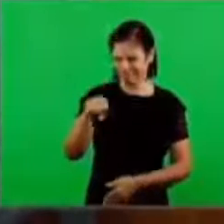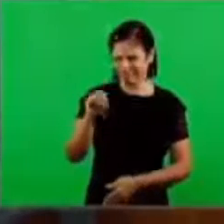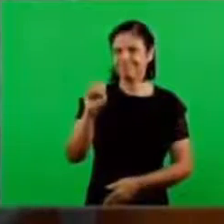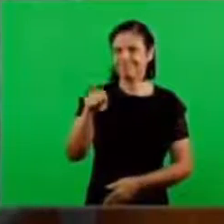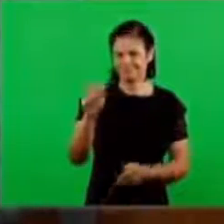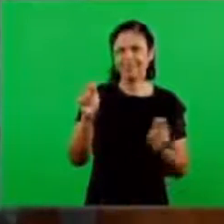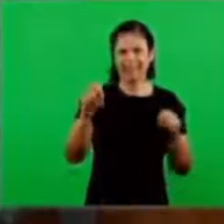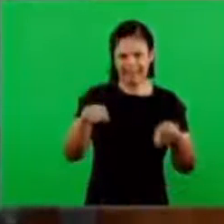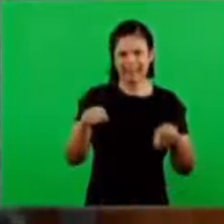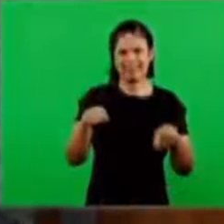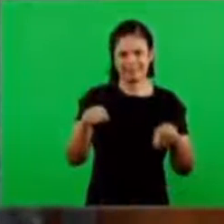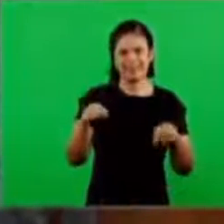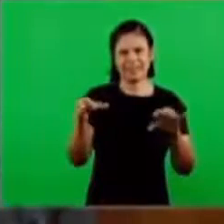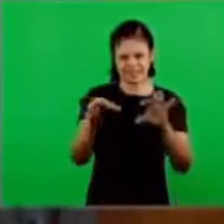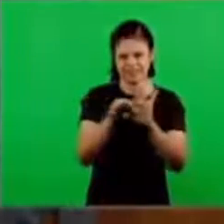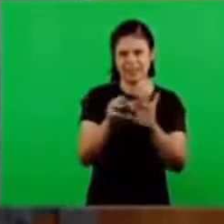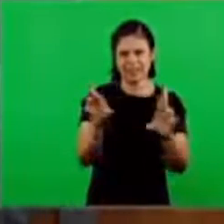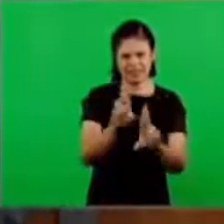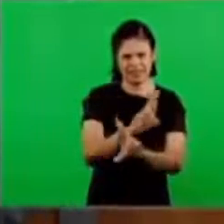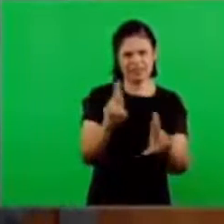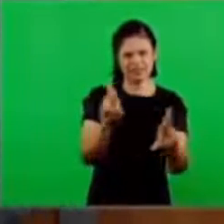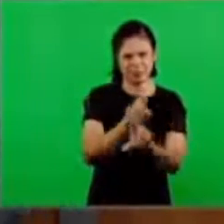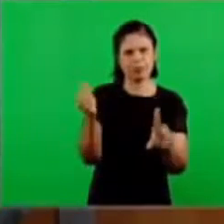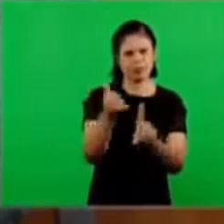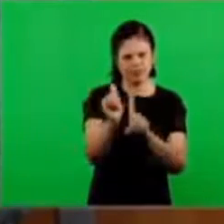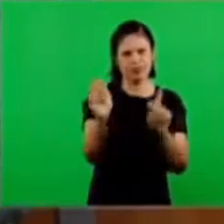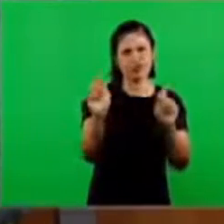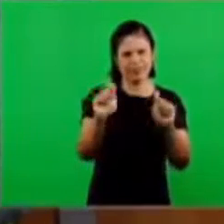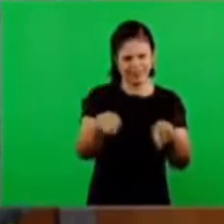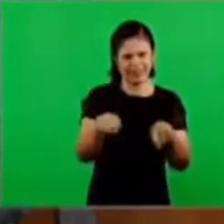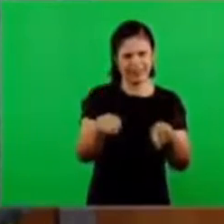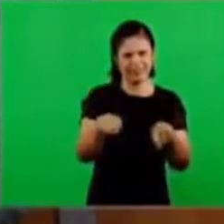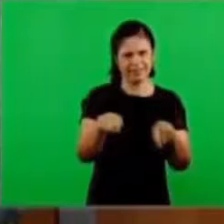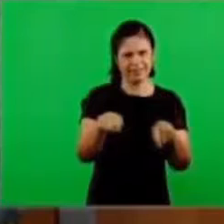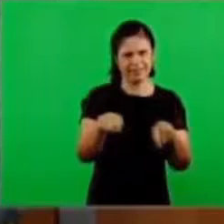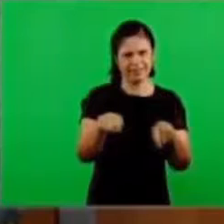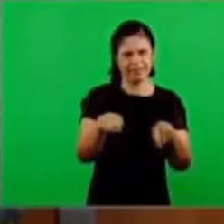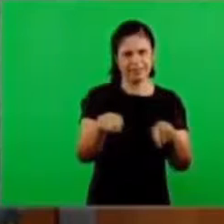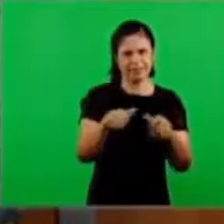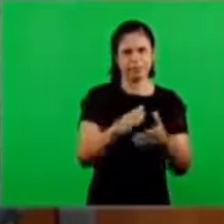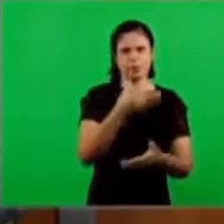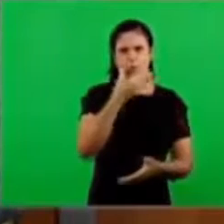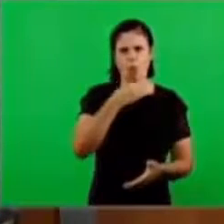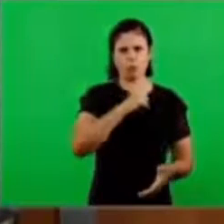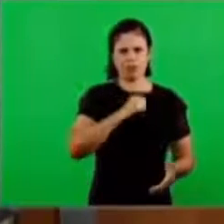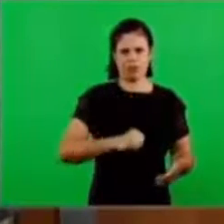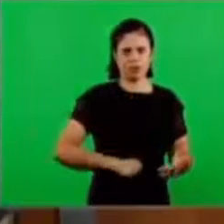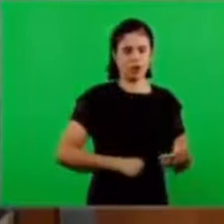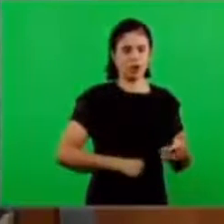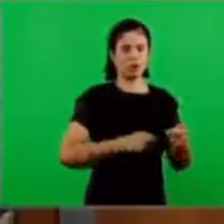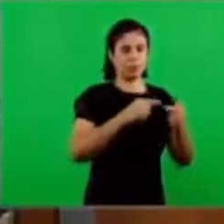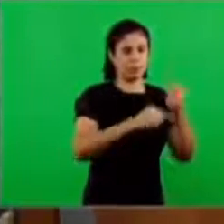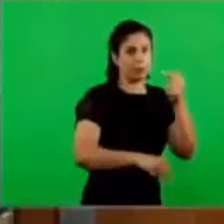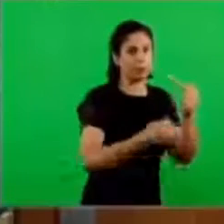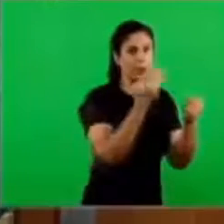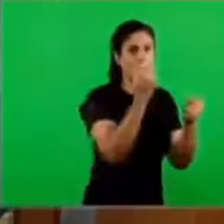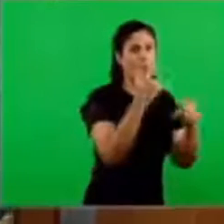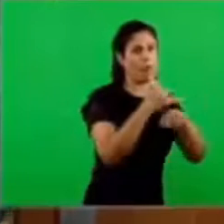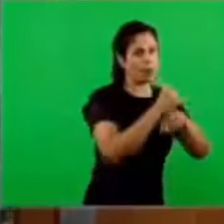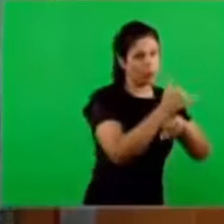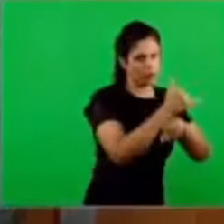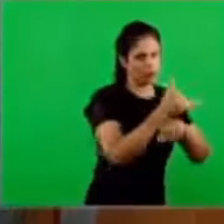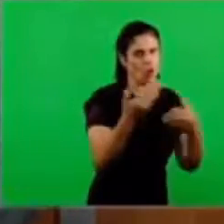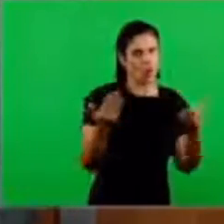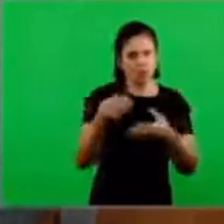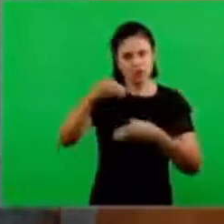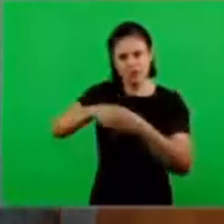Jesus. So the answer is yes, it's possible to establish the prophetic relationship between the prohibition